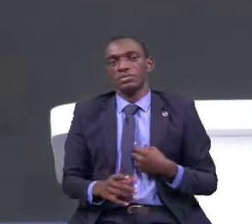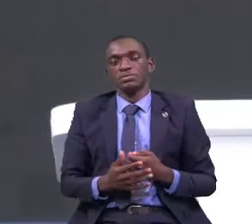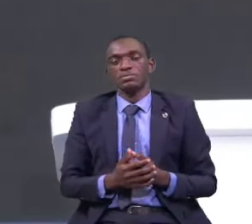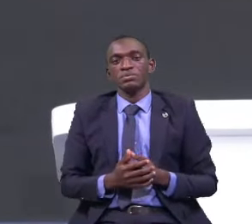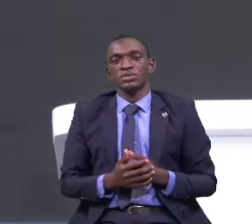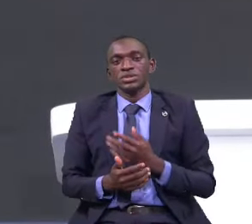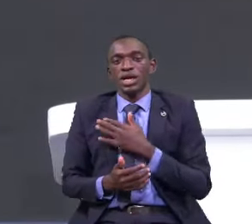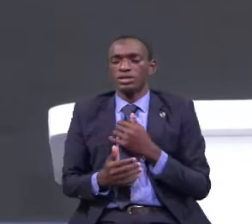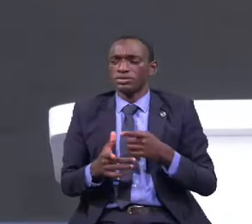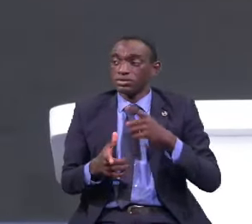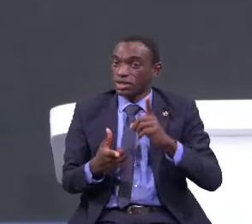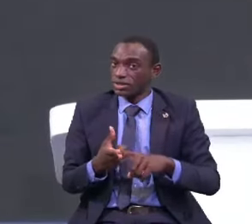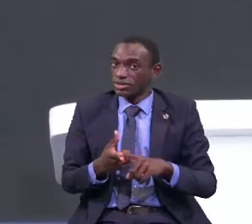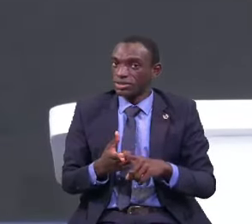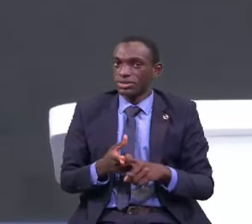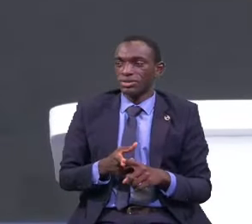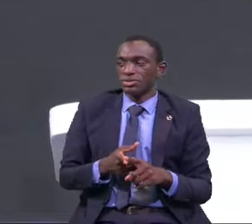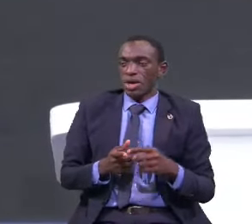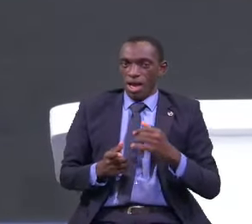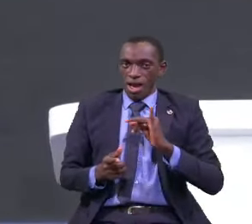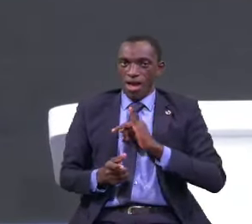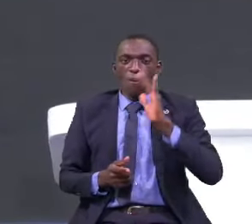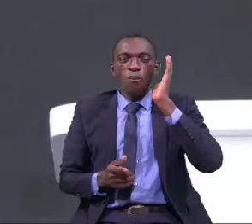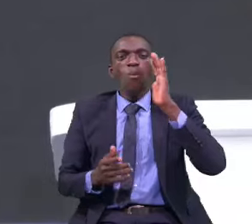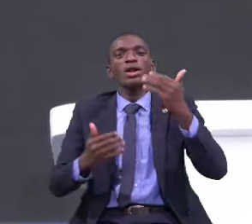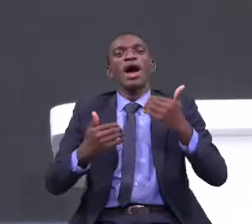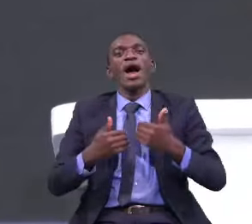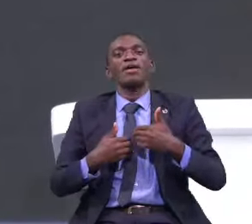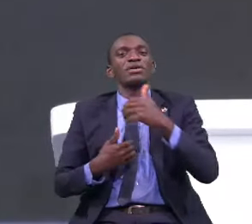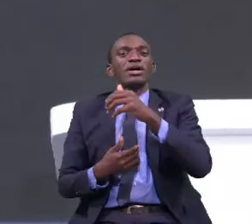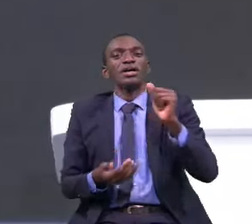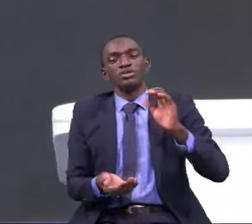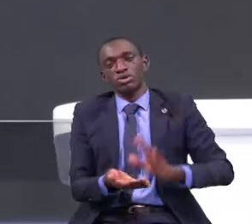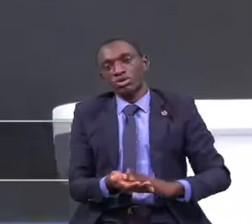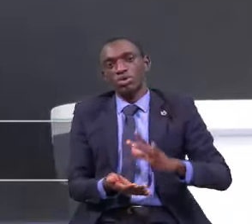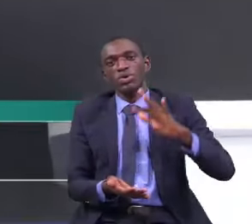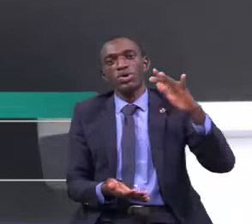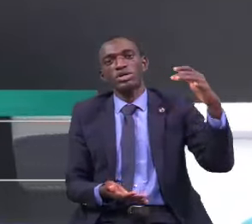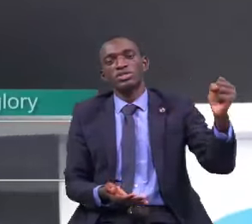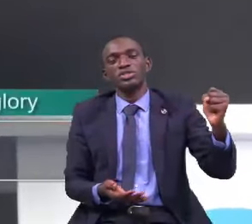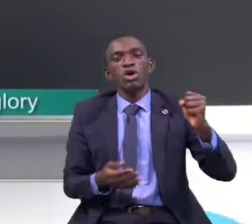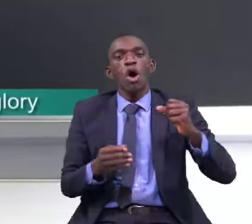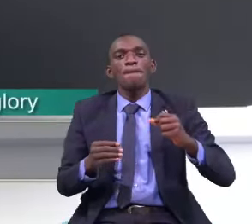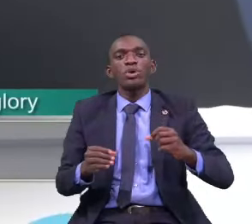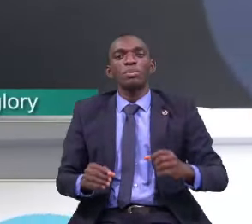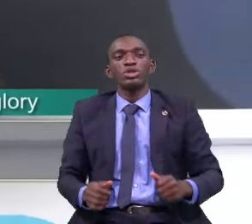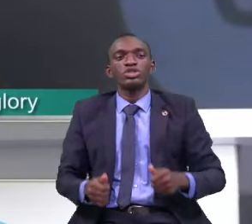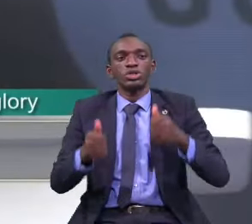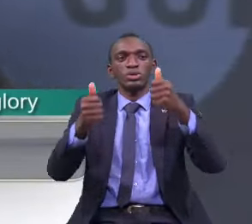And then you're going to have a glorious promotion.